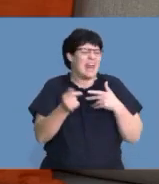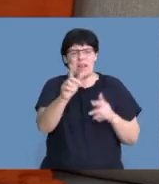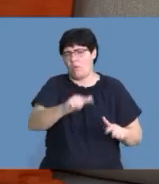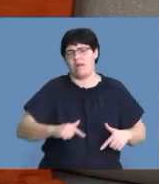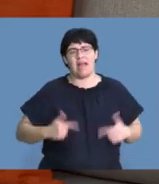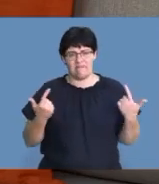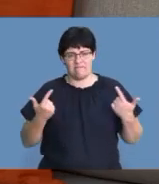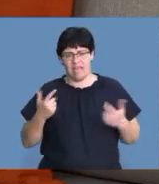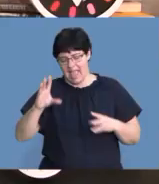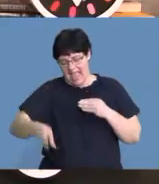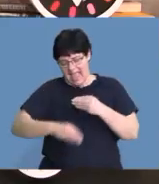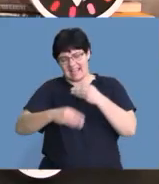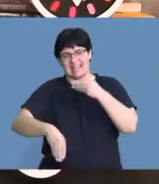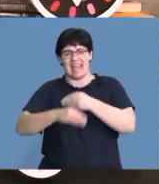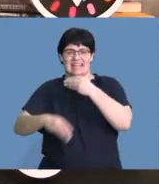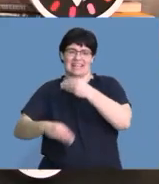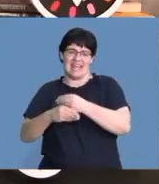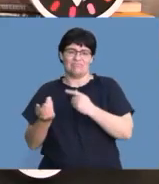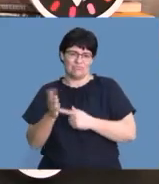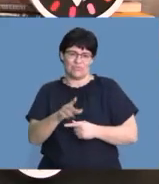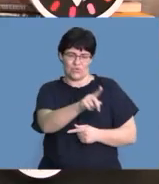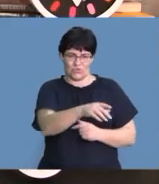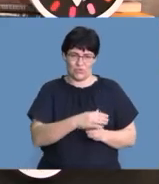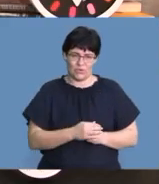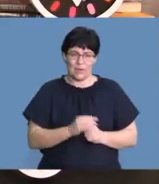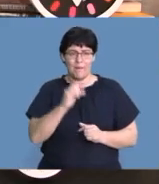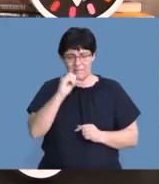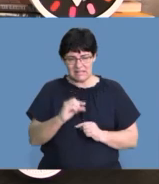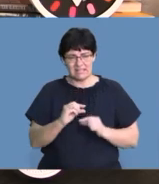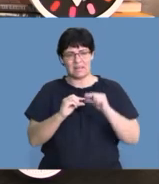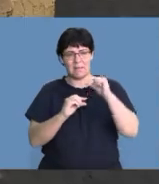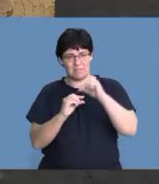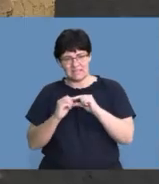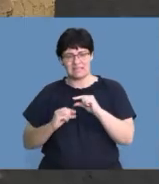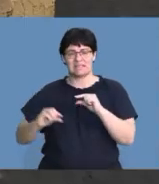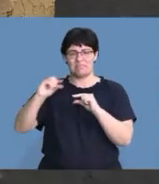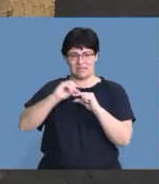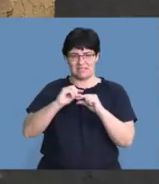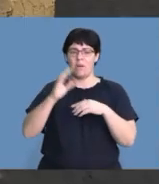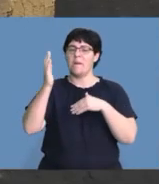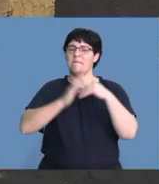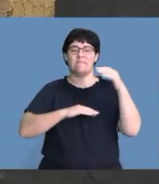in anything, adds up. As Hannah's shown us here, little bit by